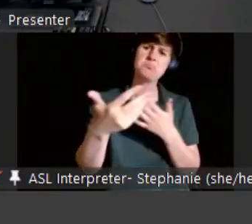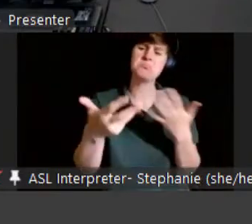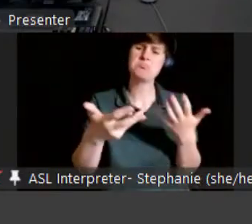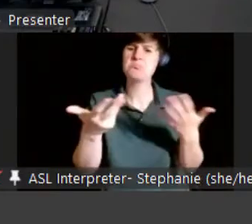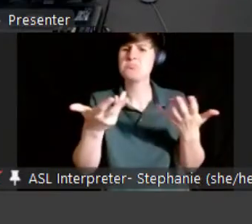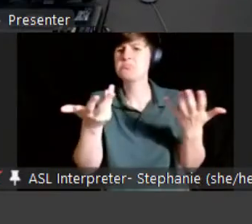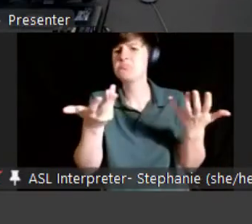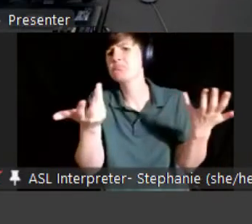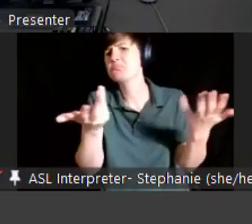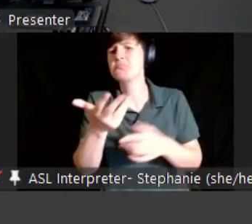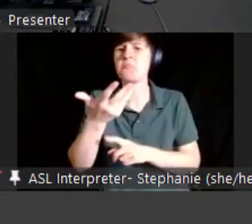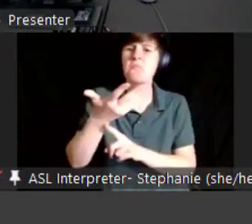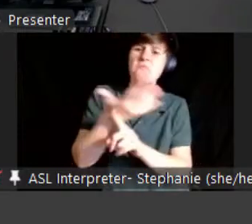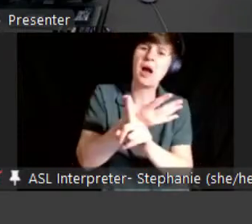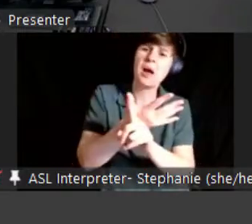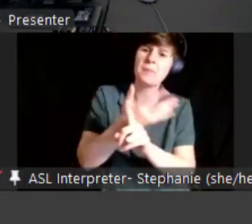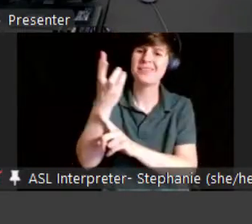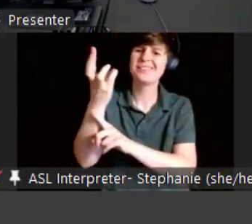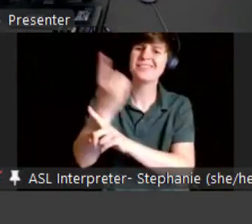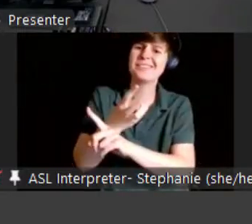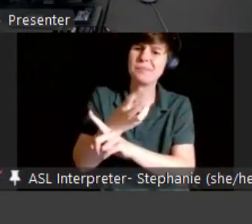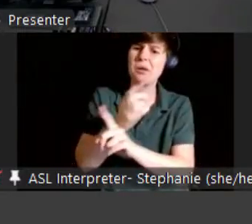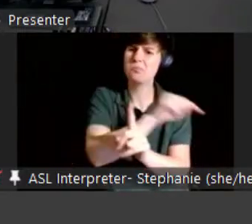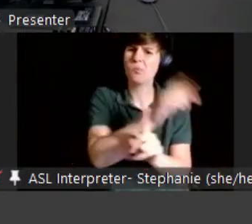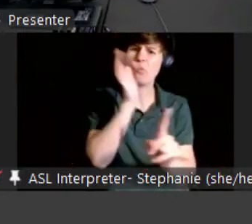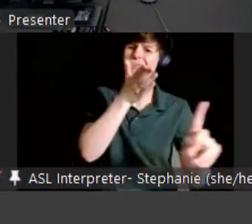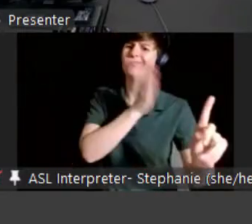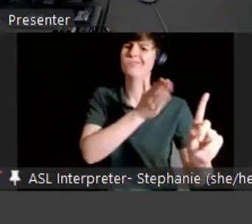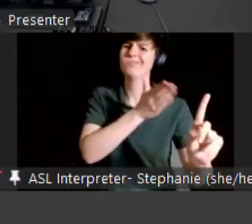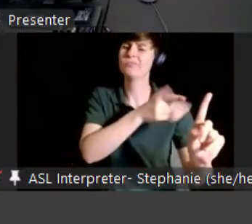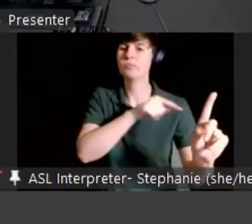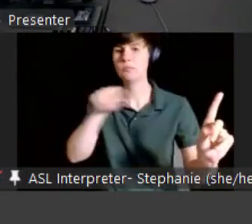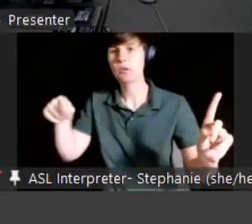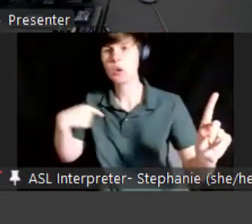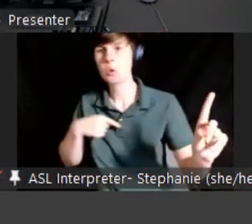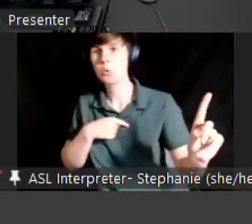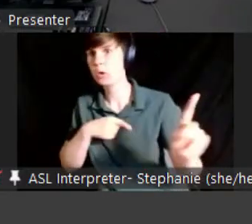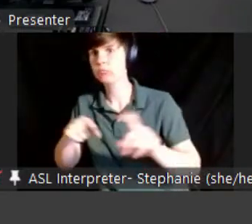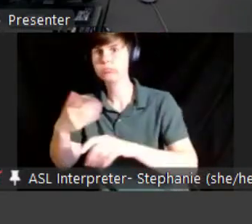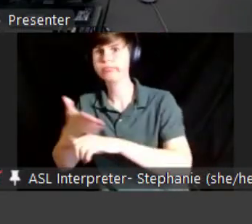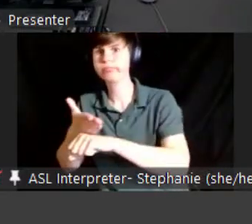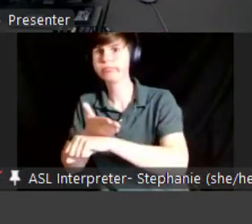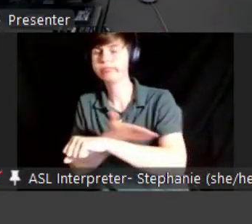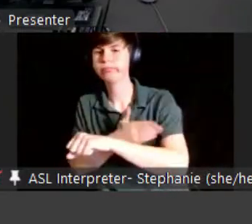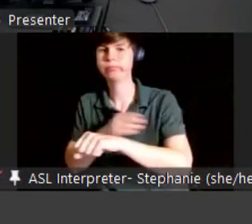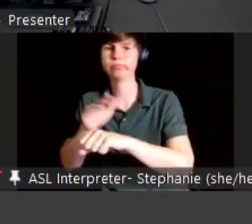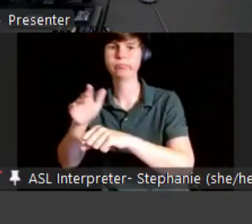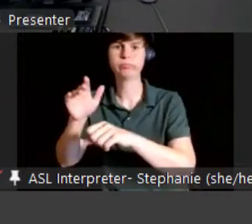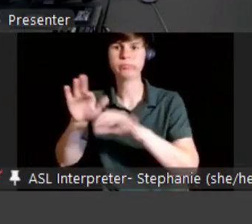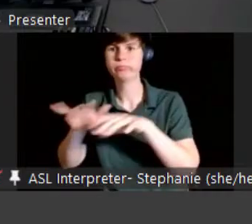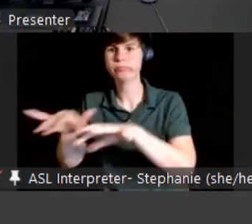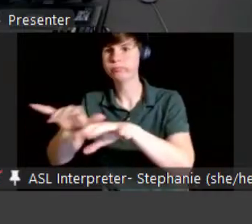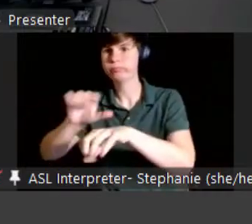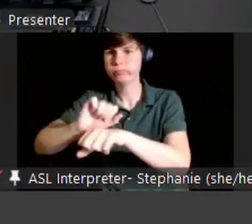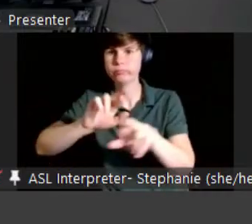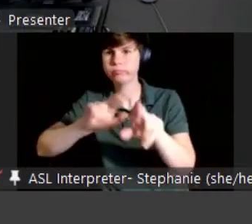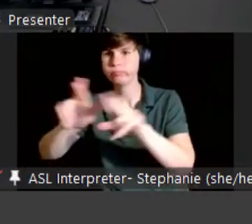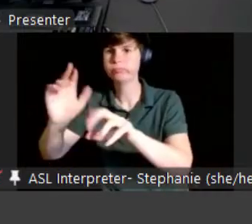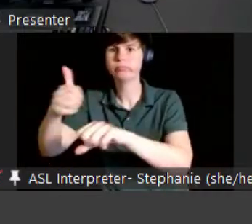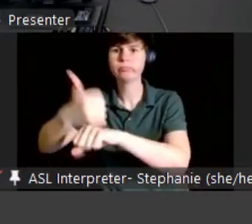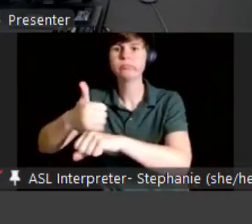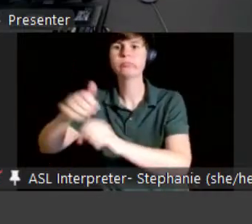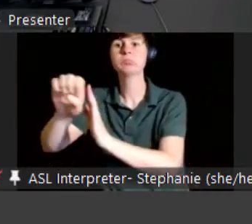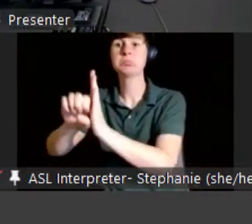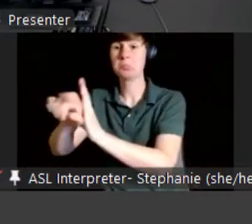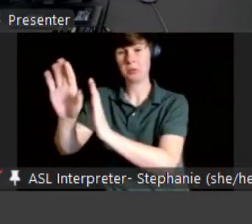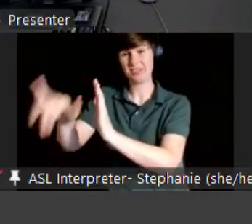like 5 months, 6 months or so, while we then do all the major important work necessary to install the elevator into the small footprint that was the existing